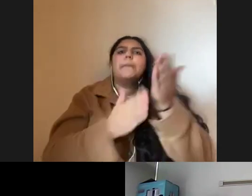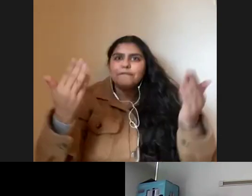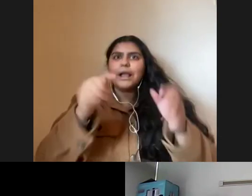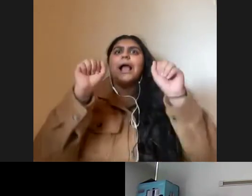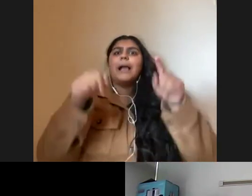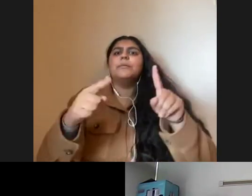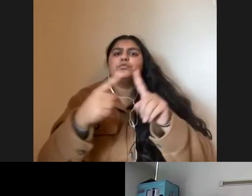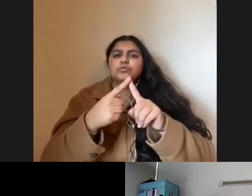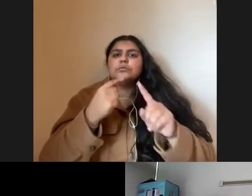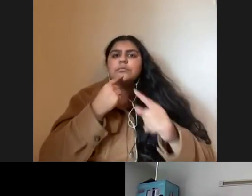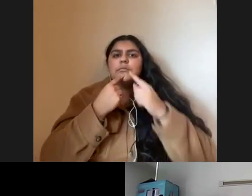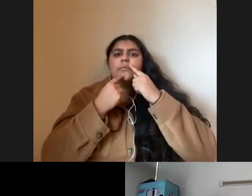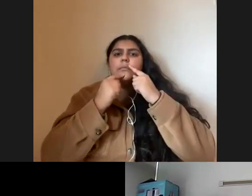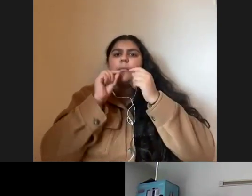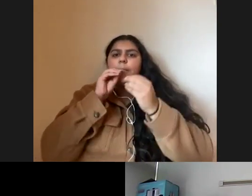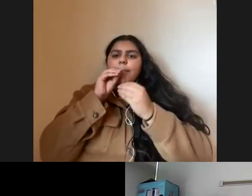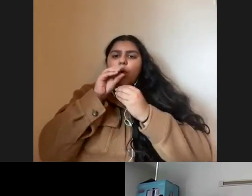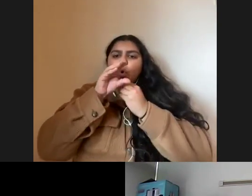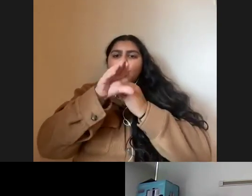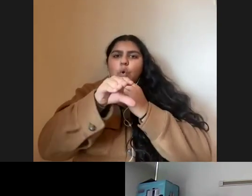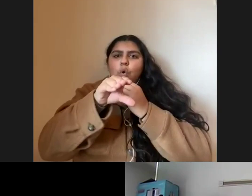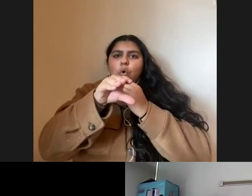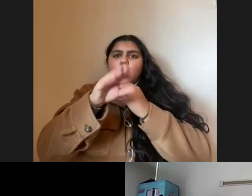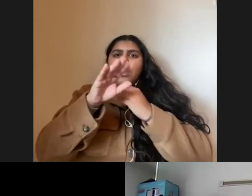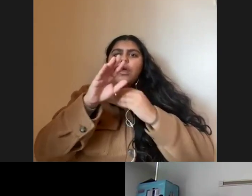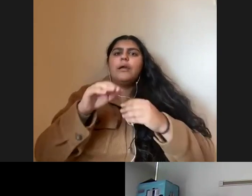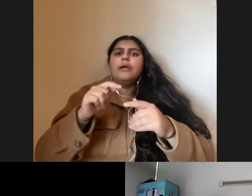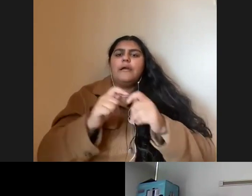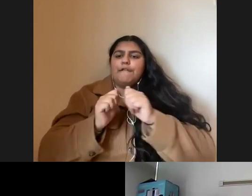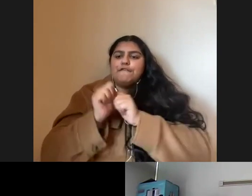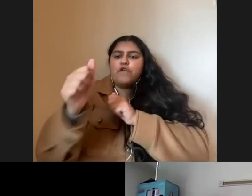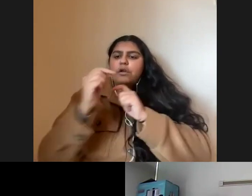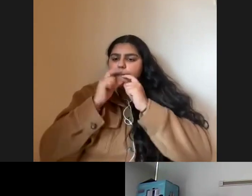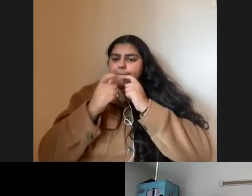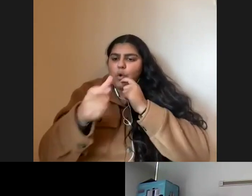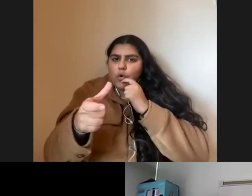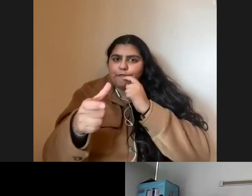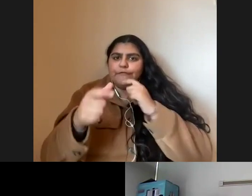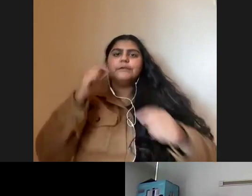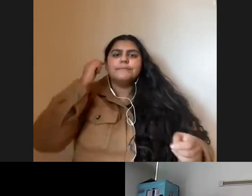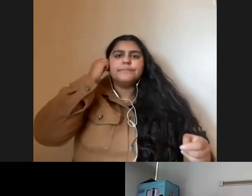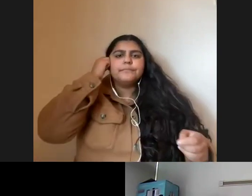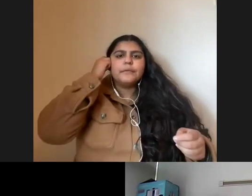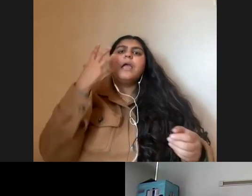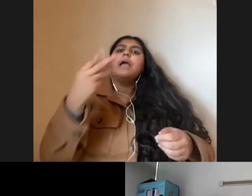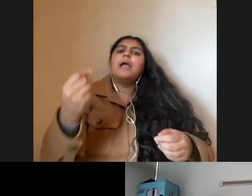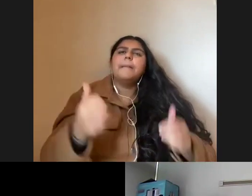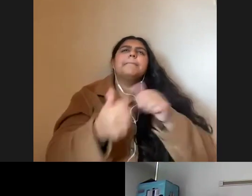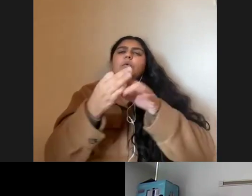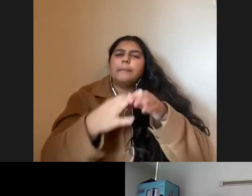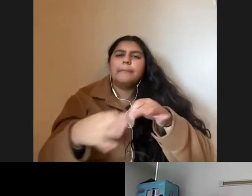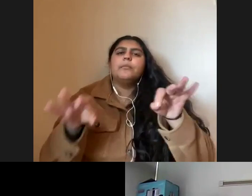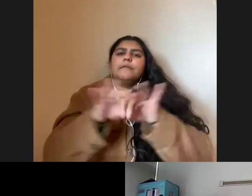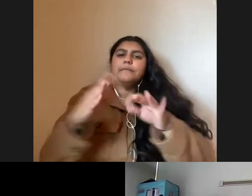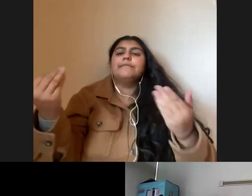protrude their jaws like a third of the length of their entire body. Um, and I think the most important thing that I would tell them is just that fishes